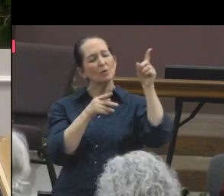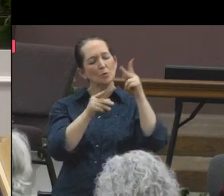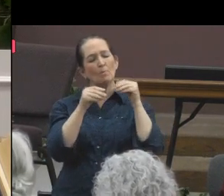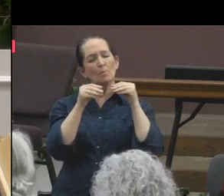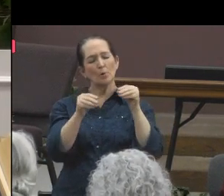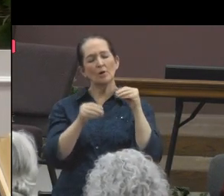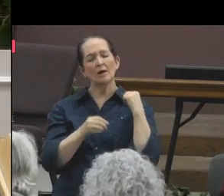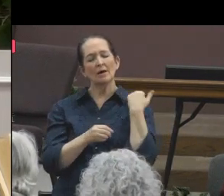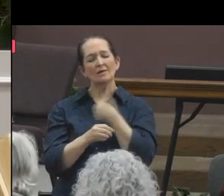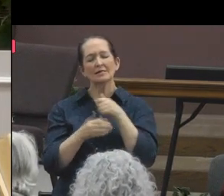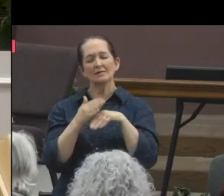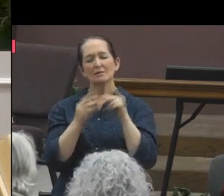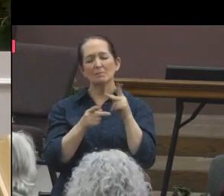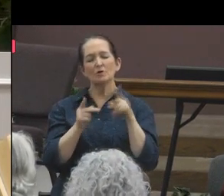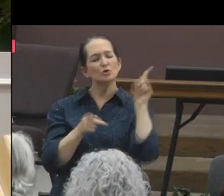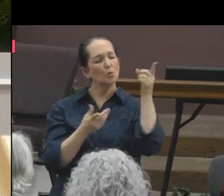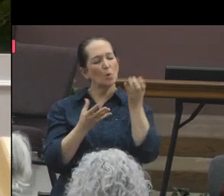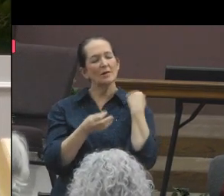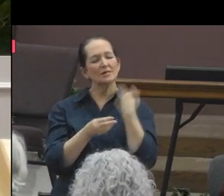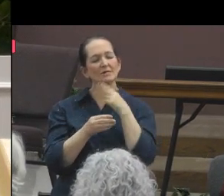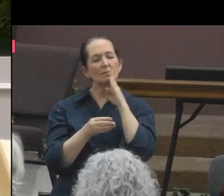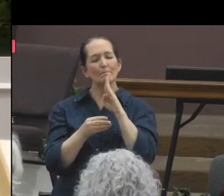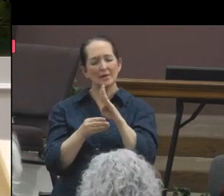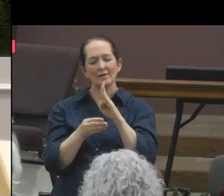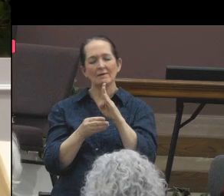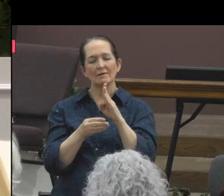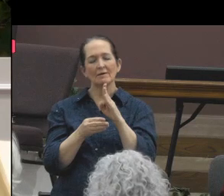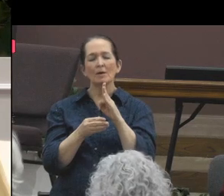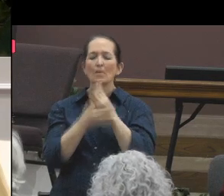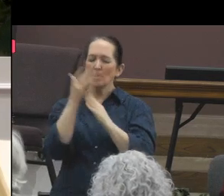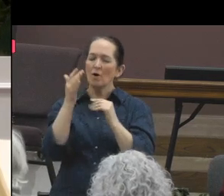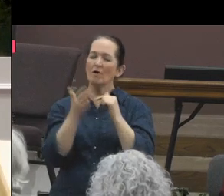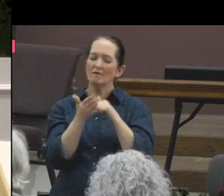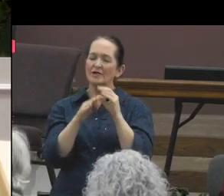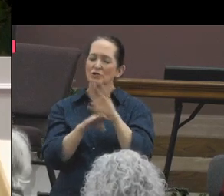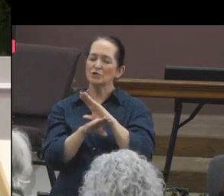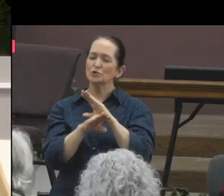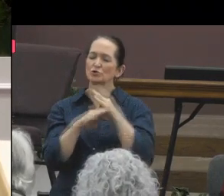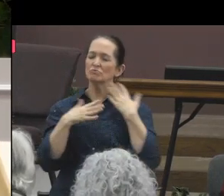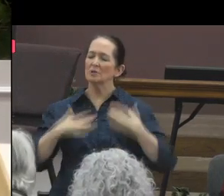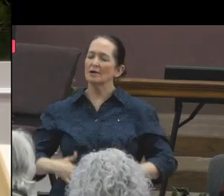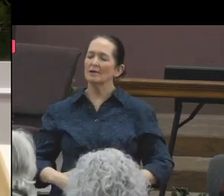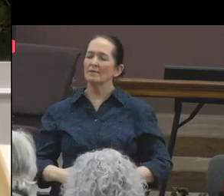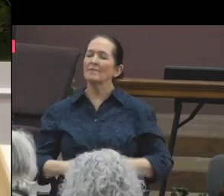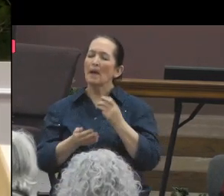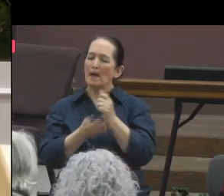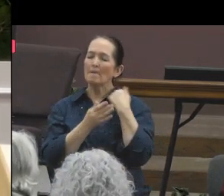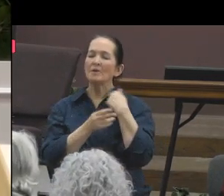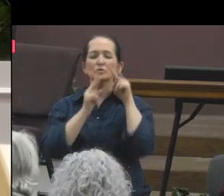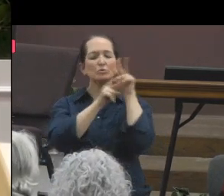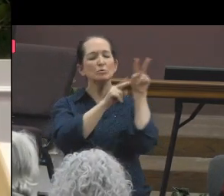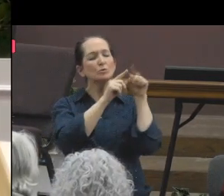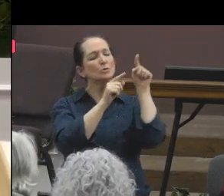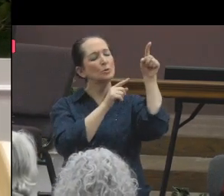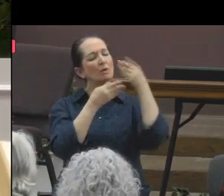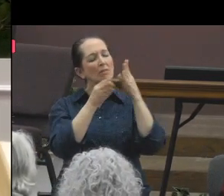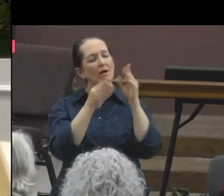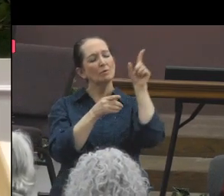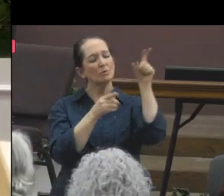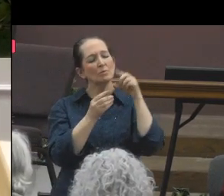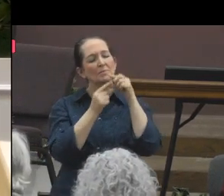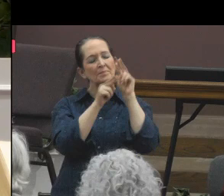want us to be, a part of that in this church body, Father. Help us to look to you and to allow you to use